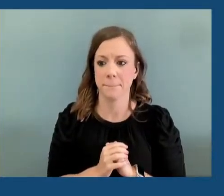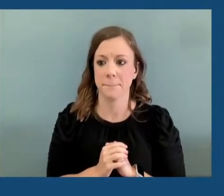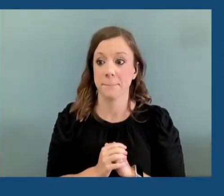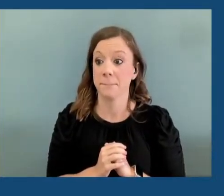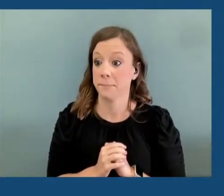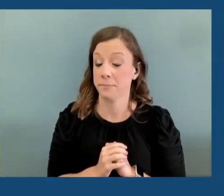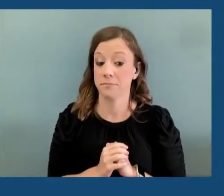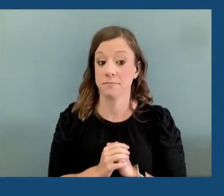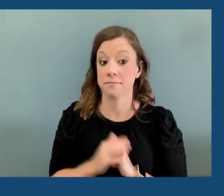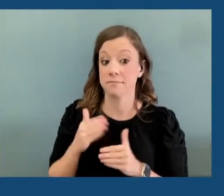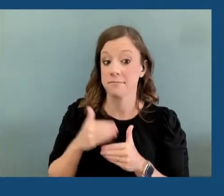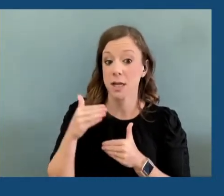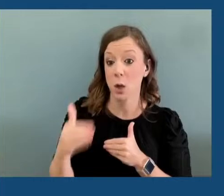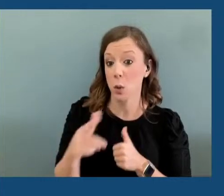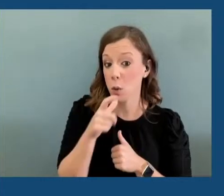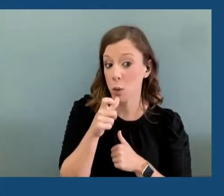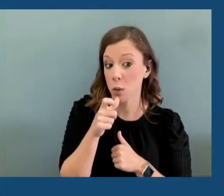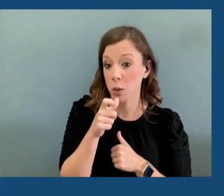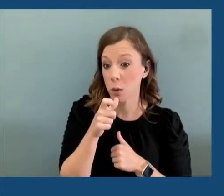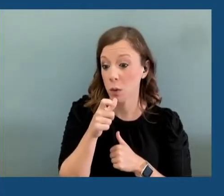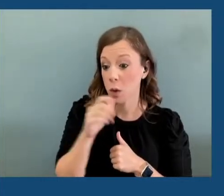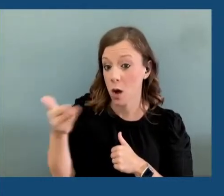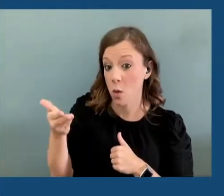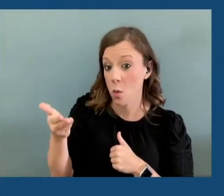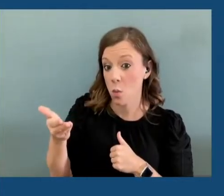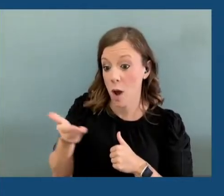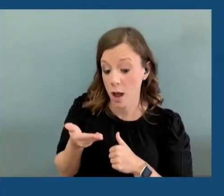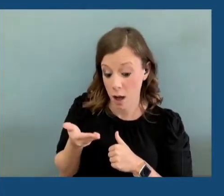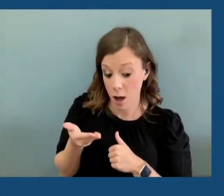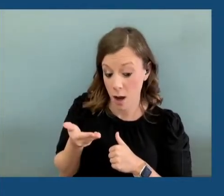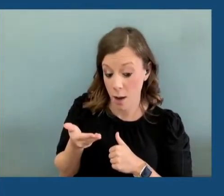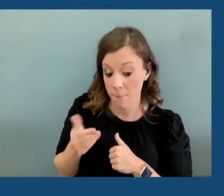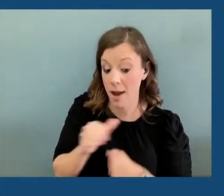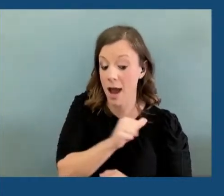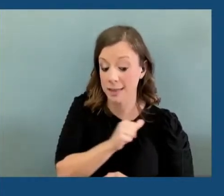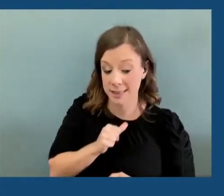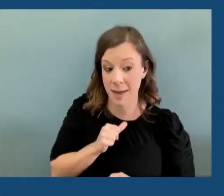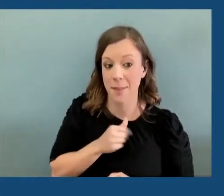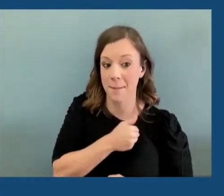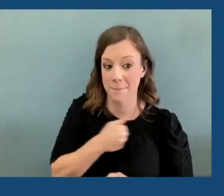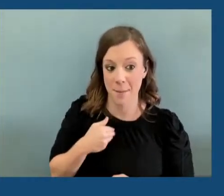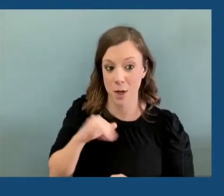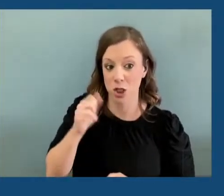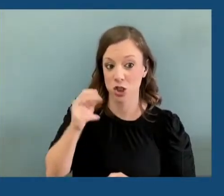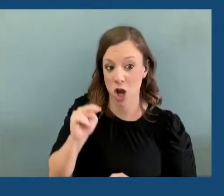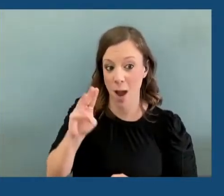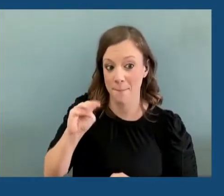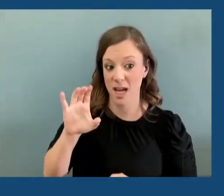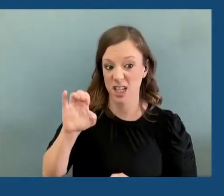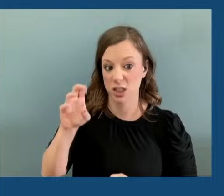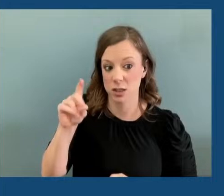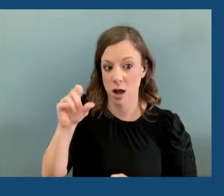Next, I welcome Assembly Member John McDonald to come and say a few words.